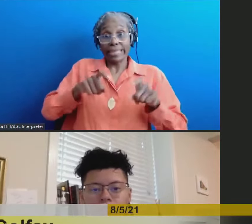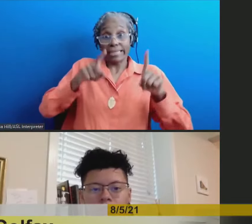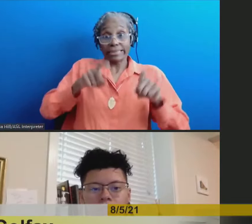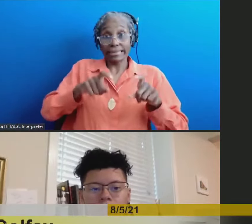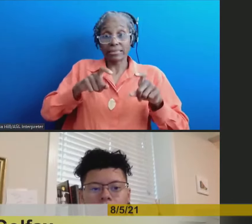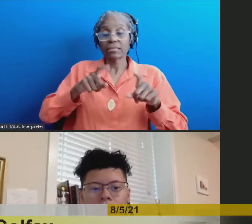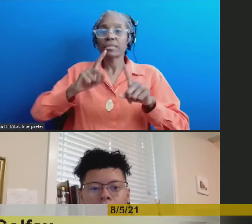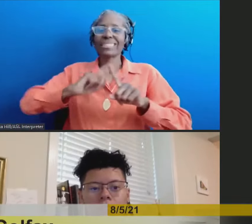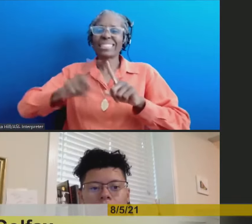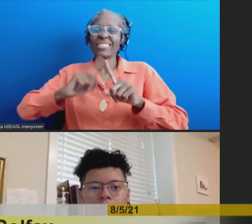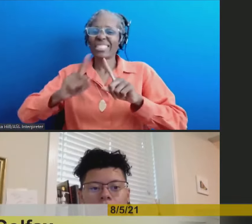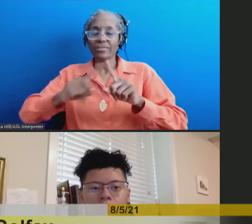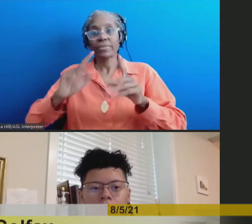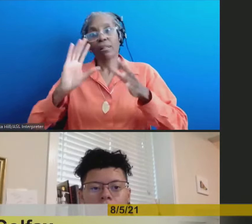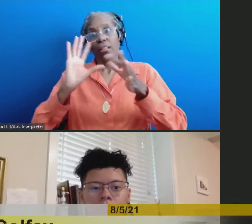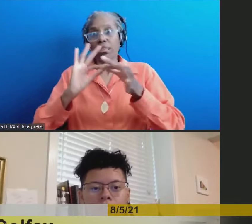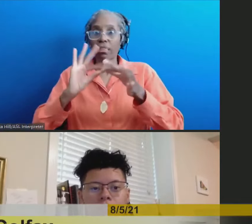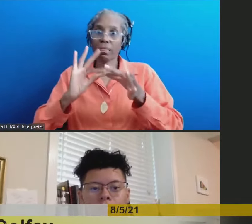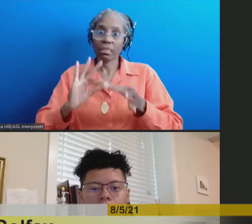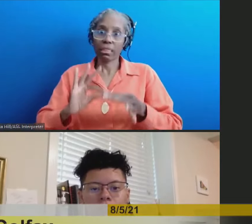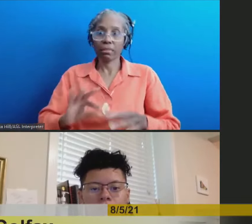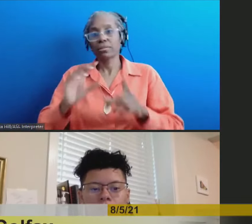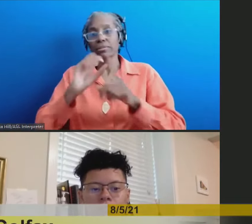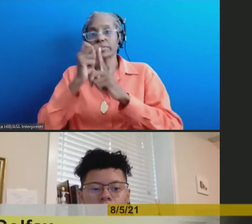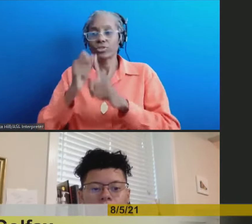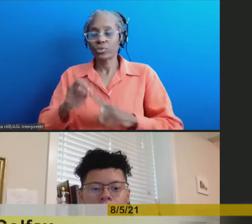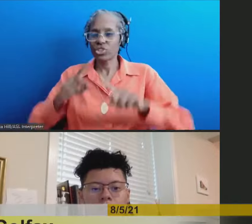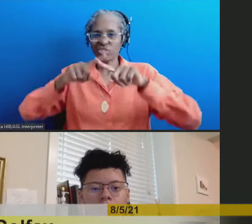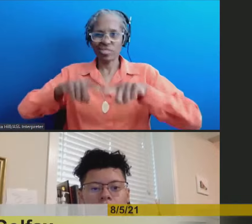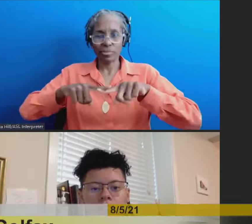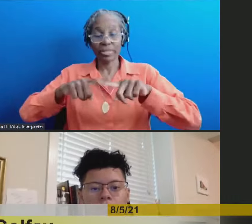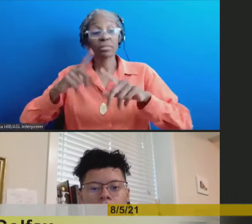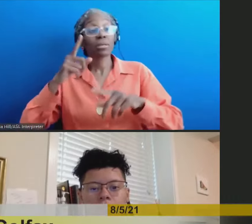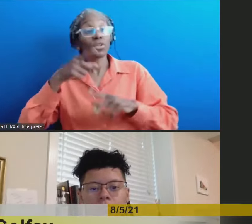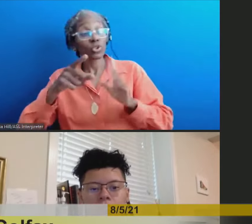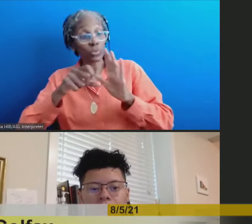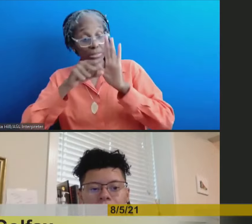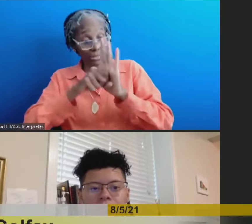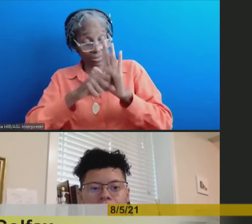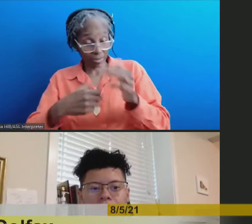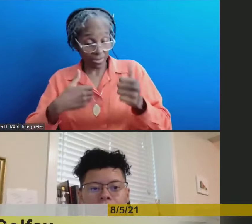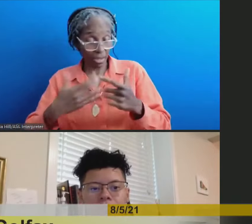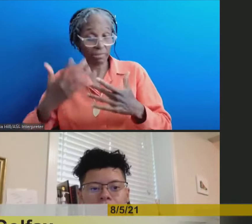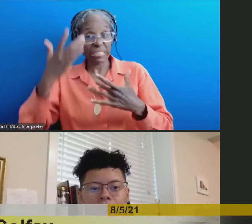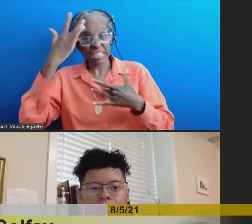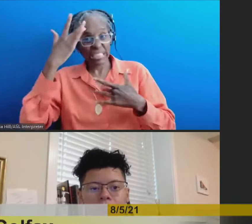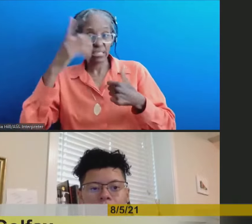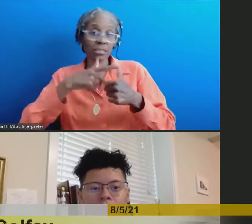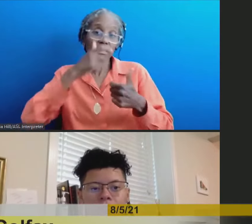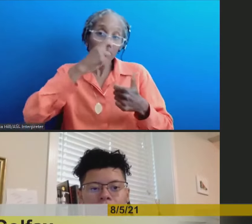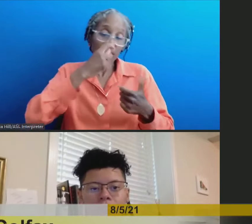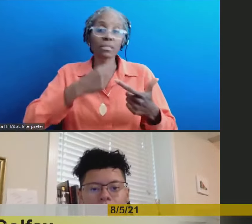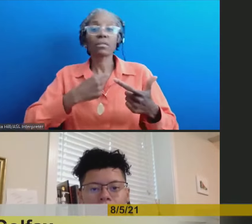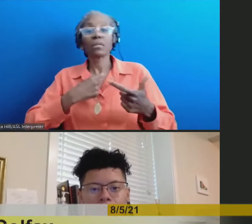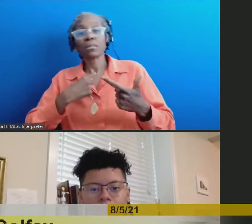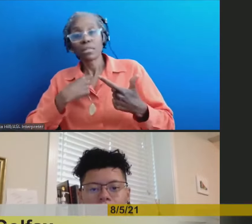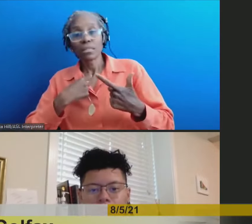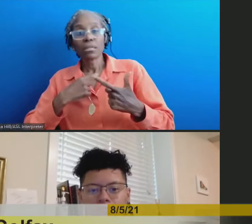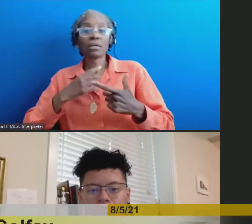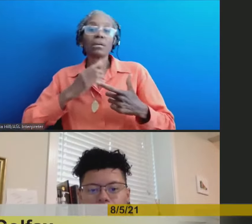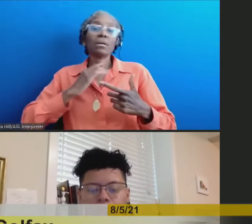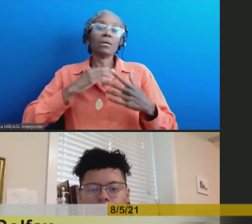won't go into those details except to say, certainly if you have symptoms that are consistent with